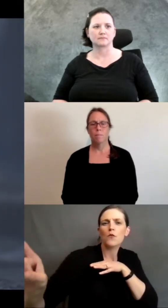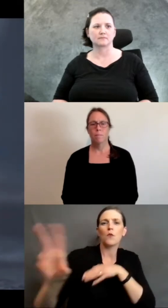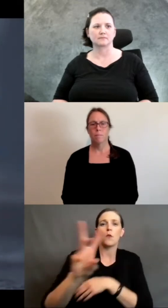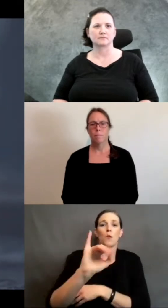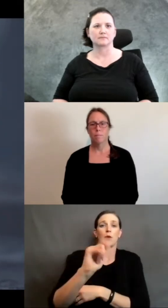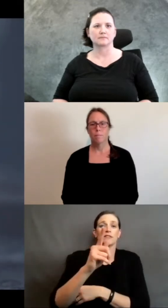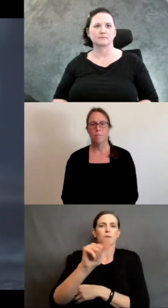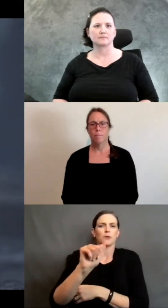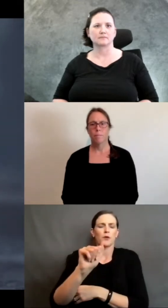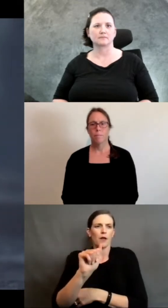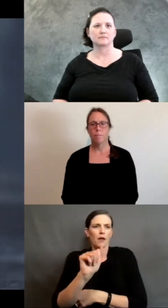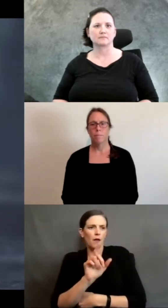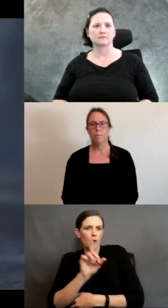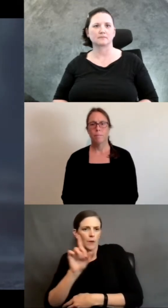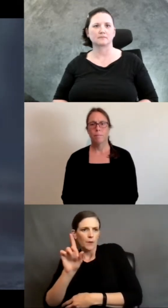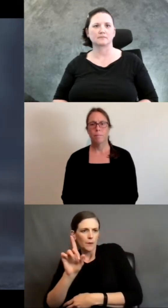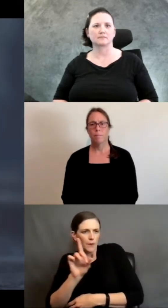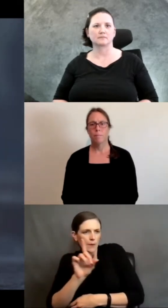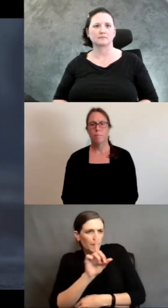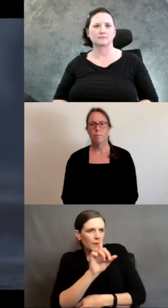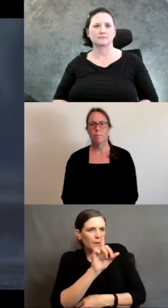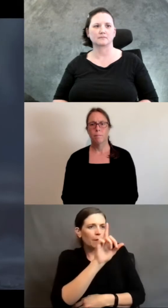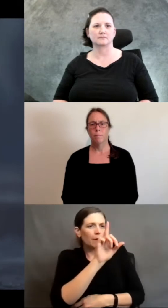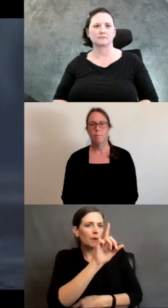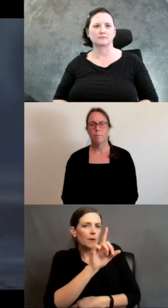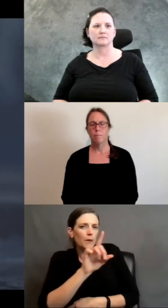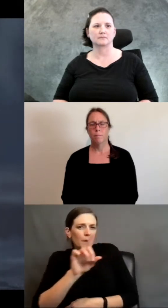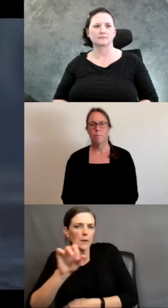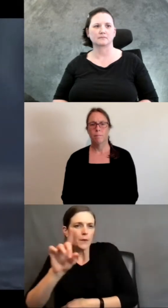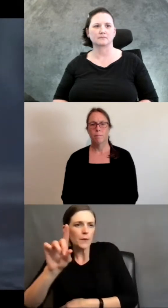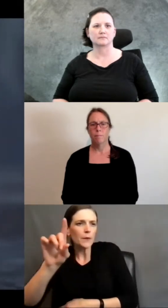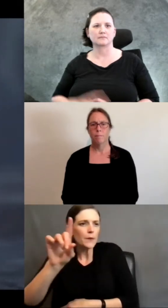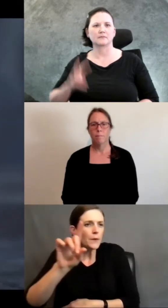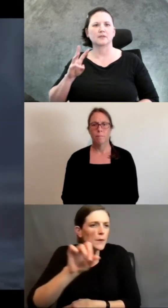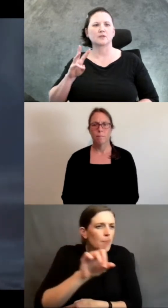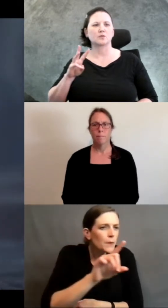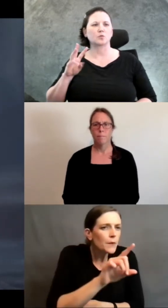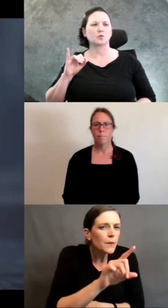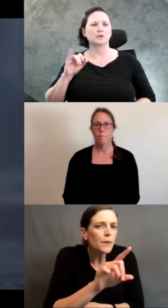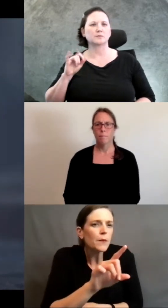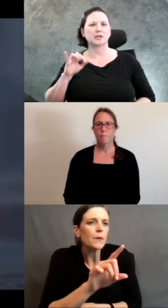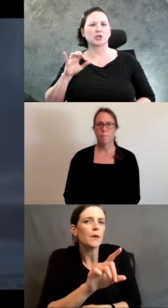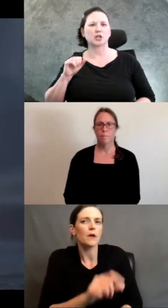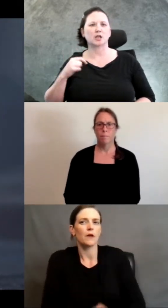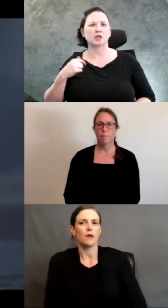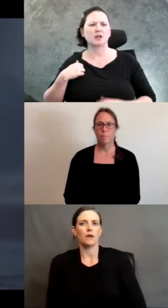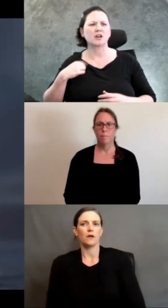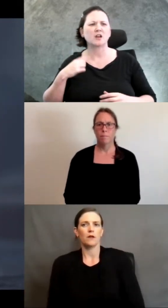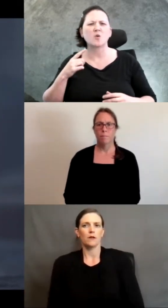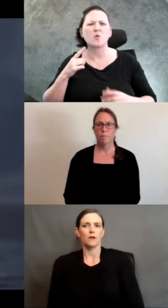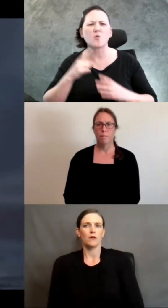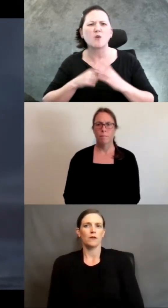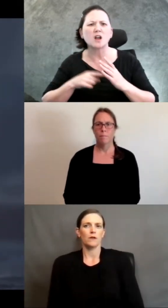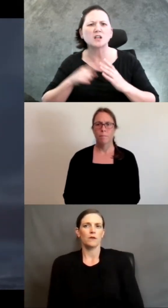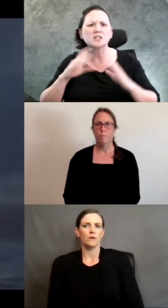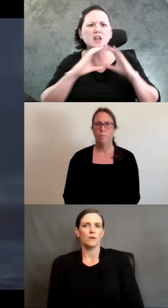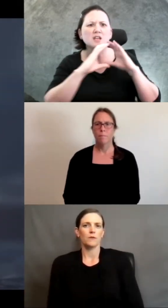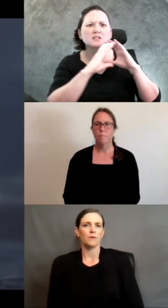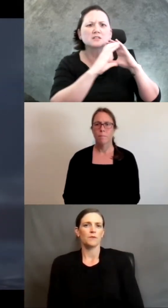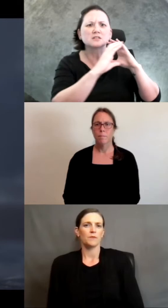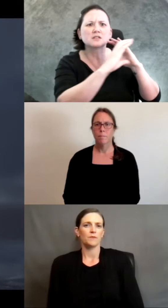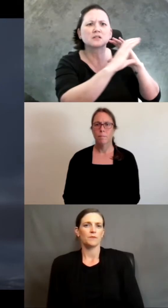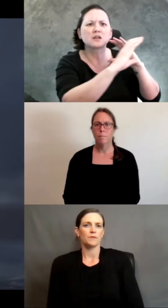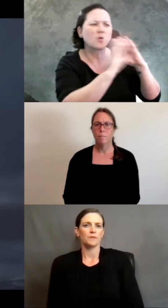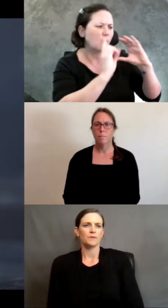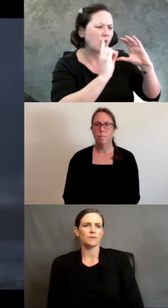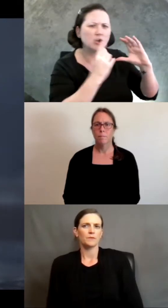floats toward the wall. What is this? And where does it go? She reaches